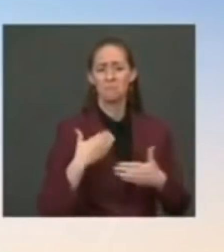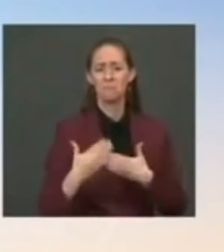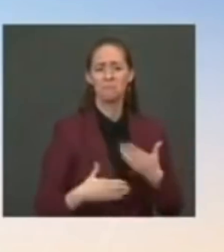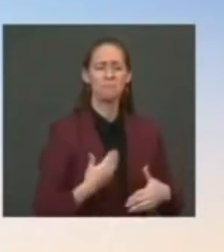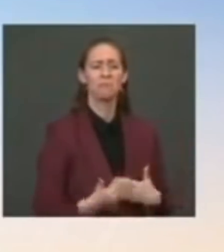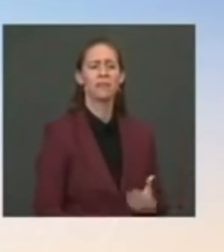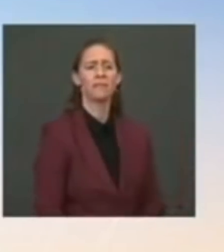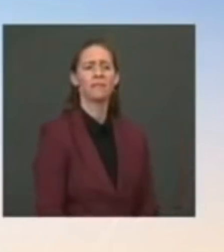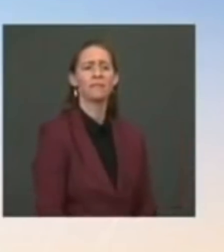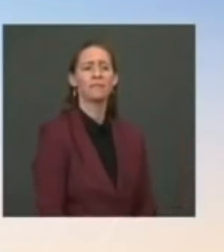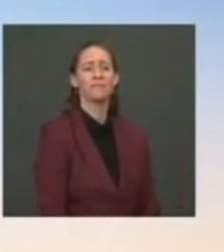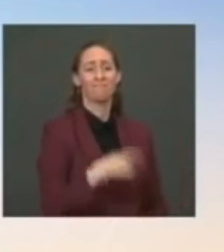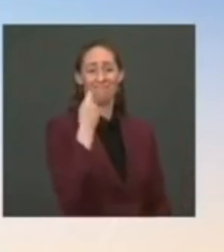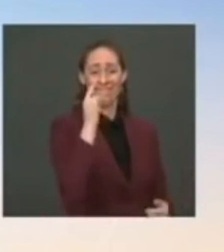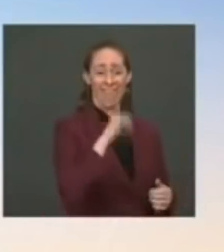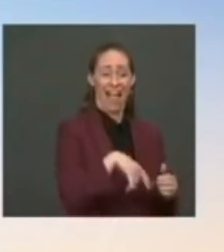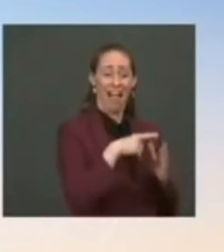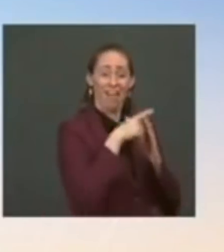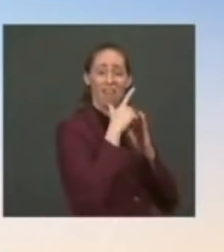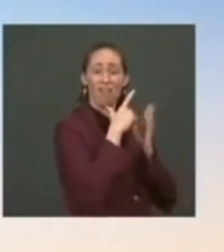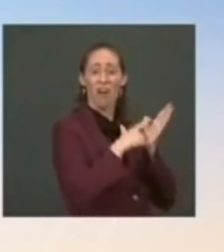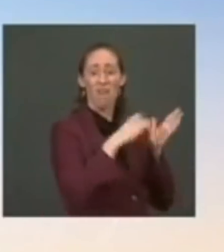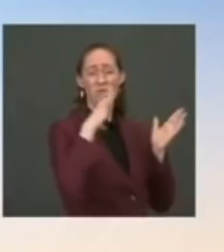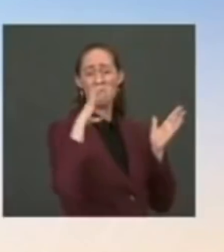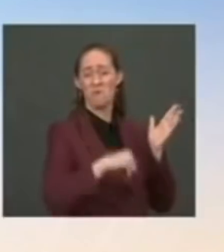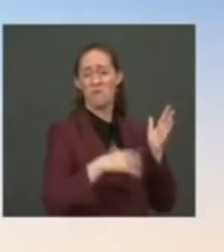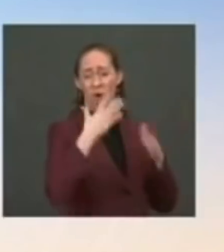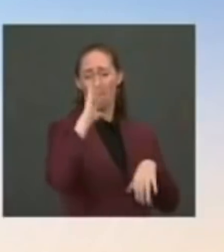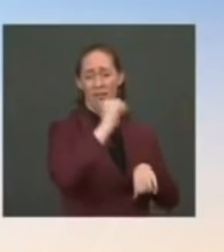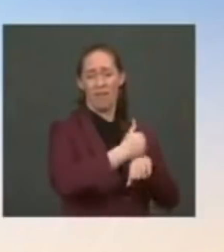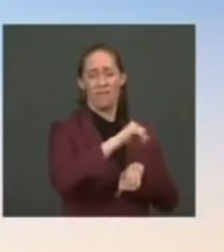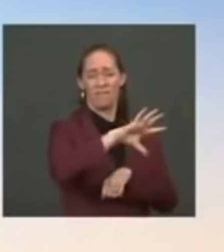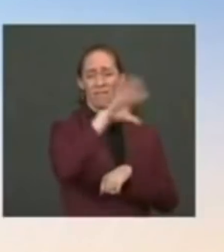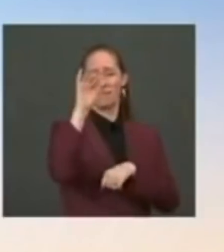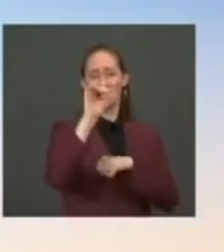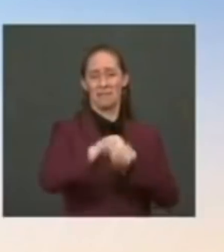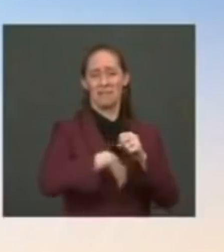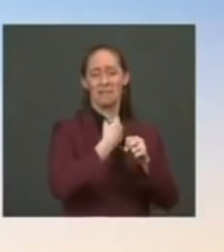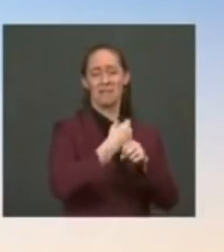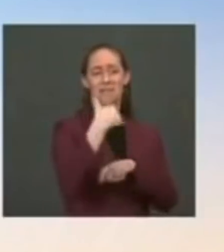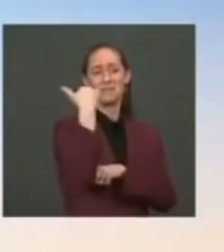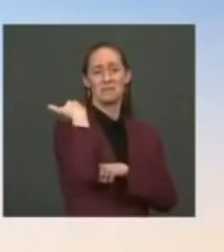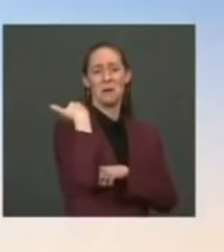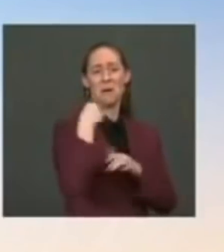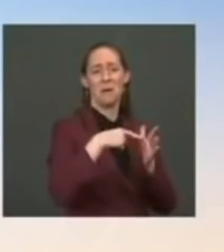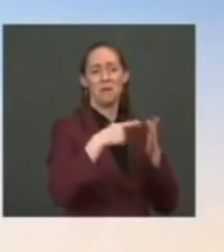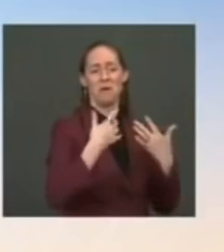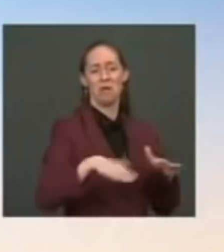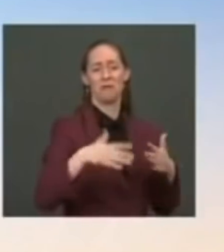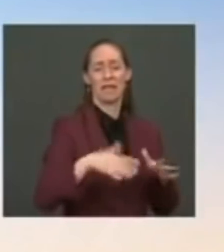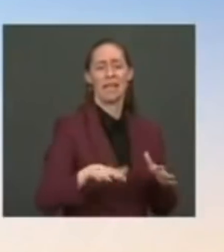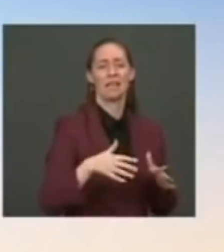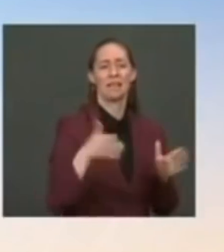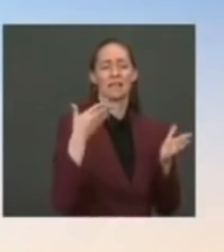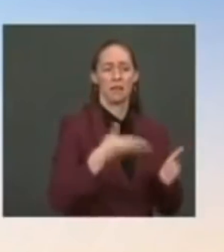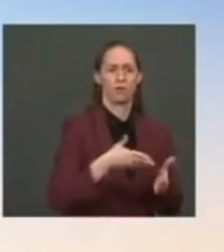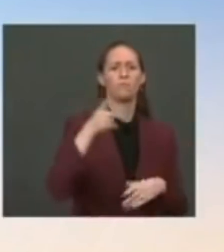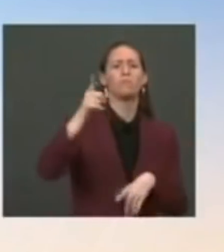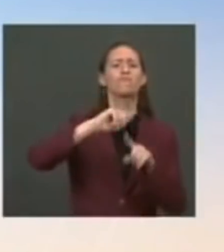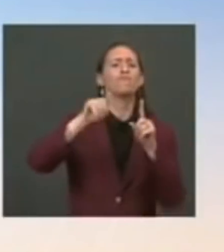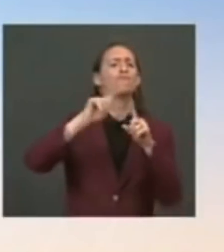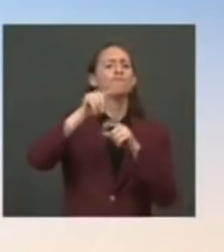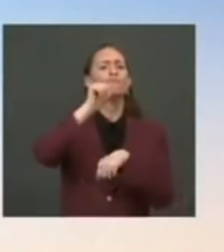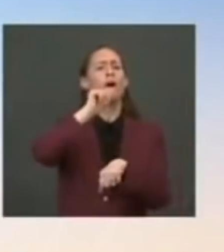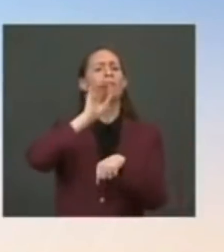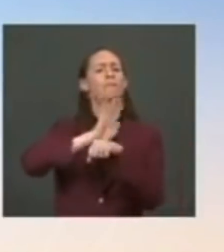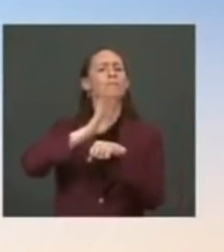is a good sign, no question, that companies are doing this in the private sector, but we still feel at this point in fighting the virus, it's important to move forward